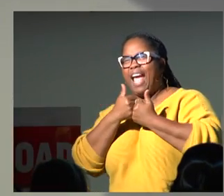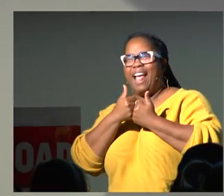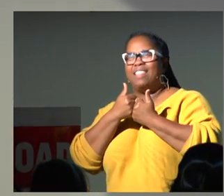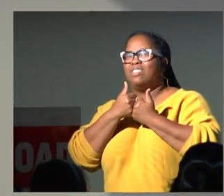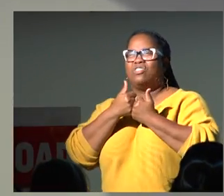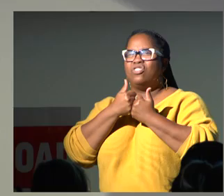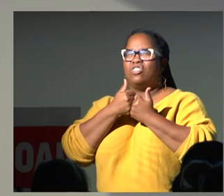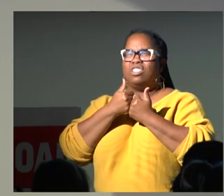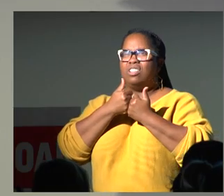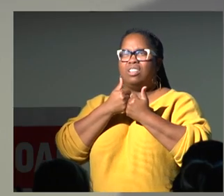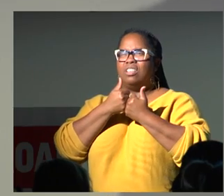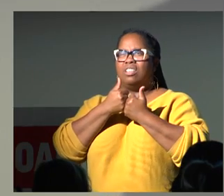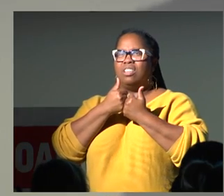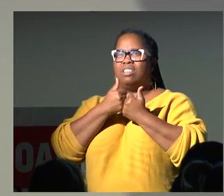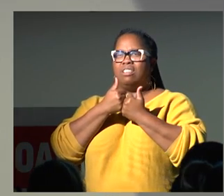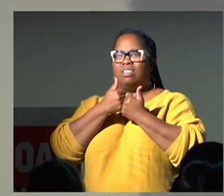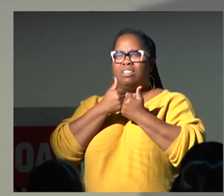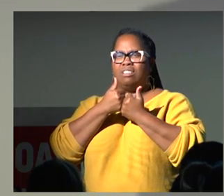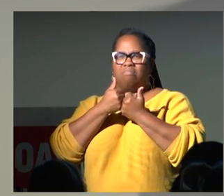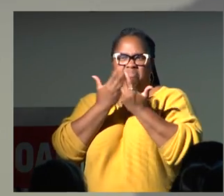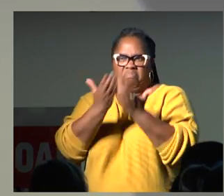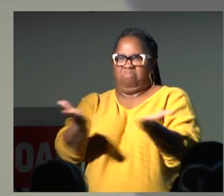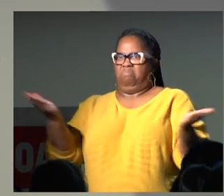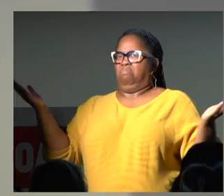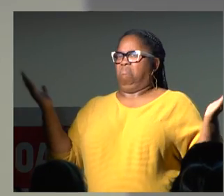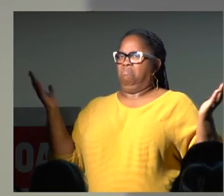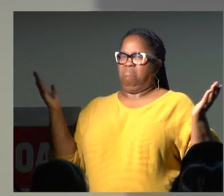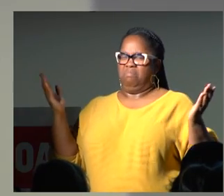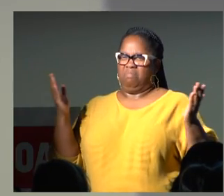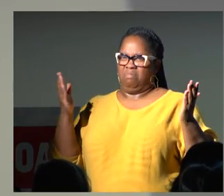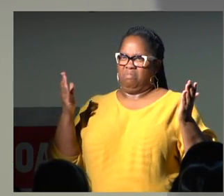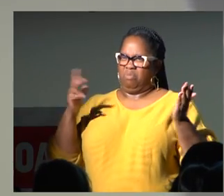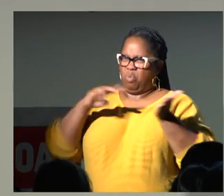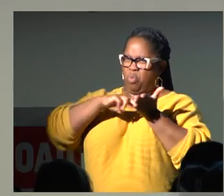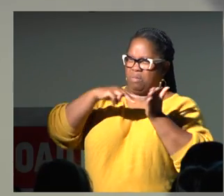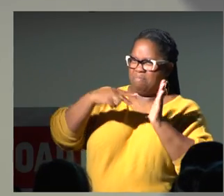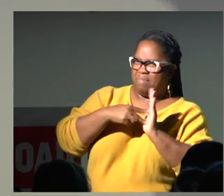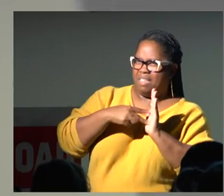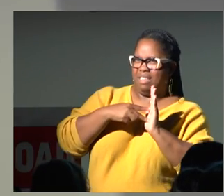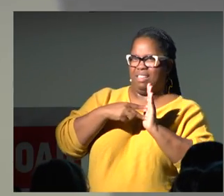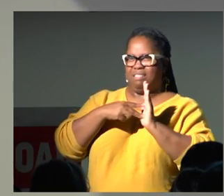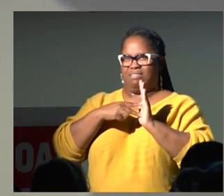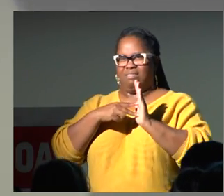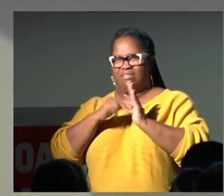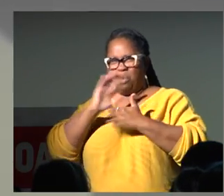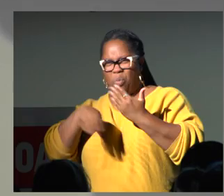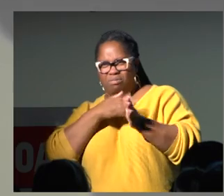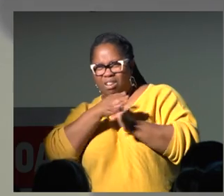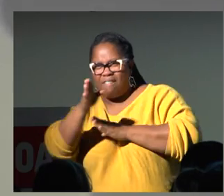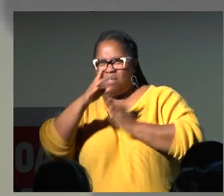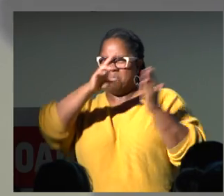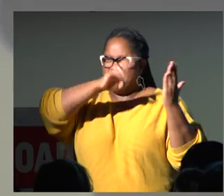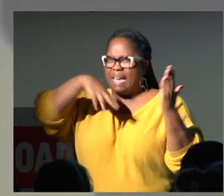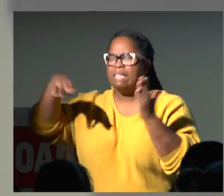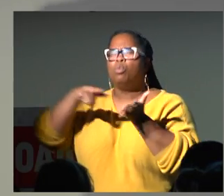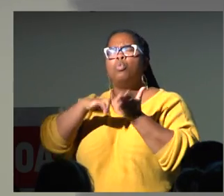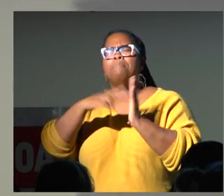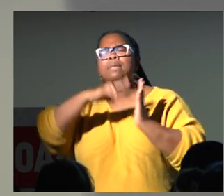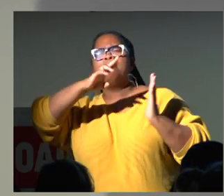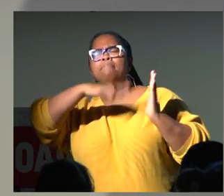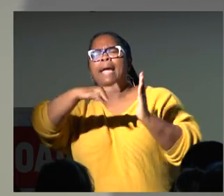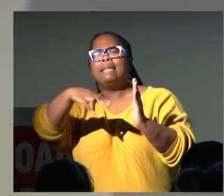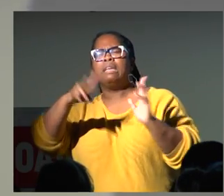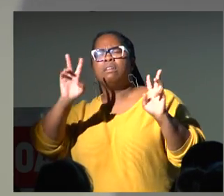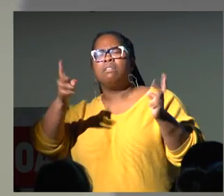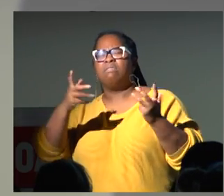entire, like, definition or canon of painting. What is a painting? Right. You know, what makes